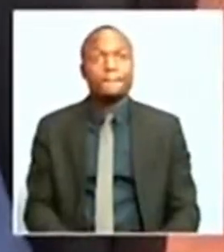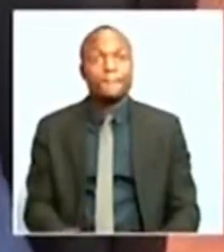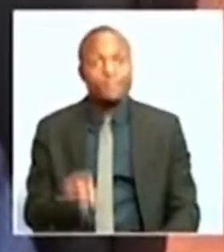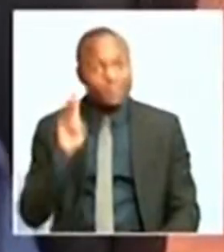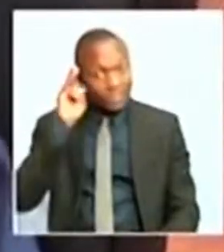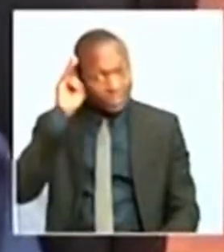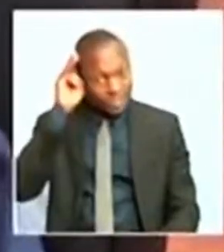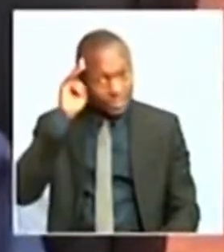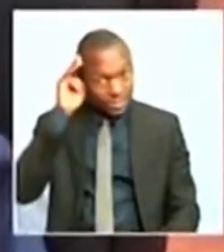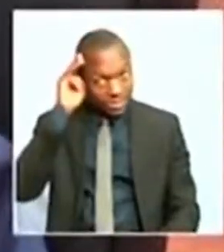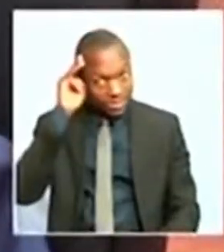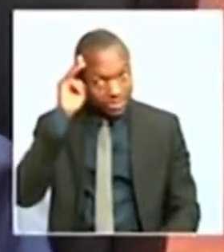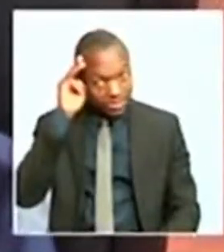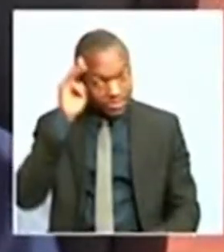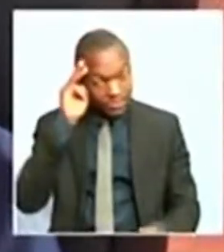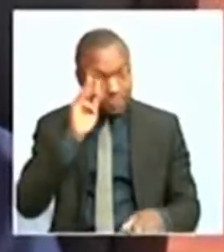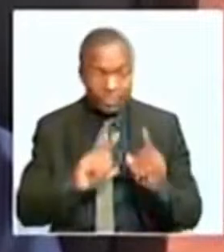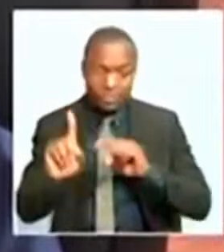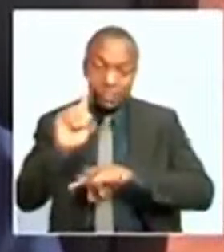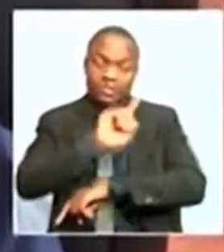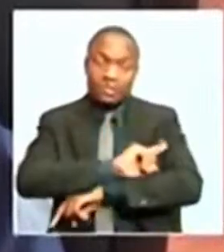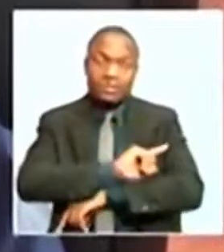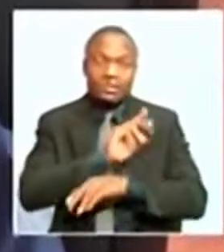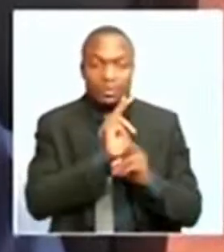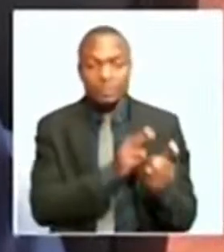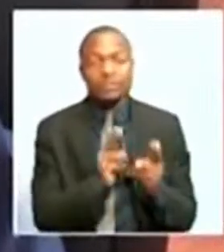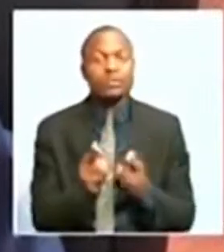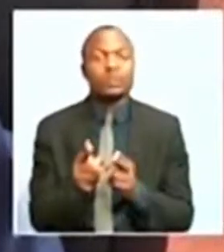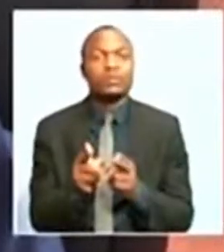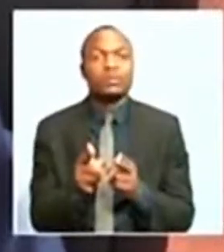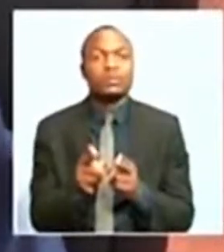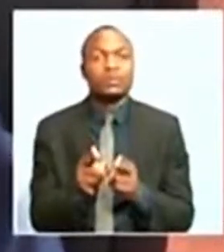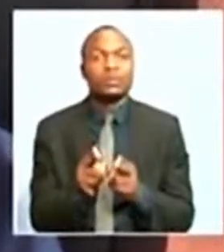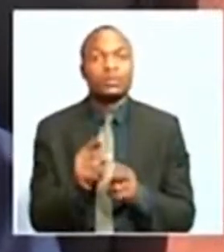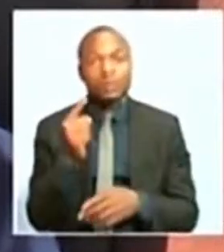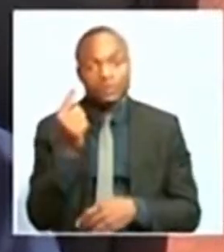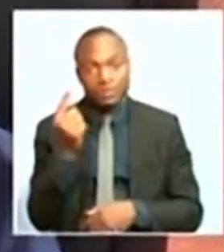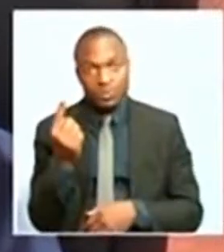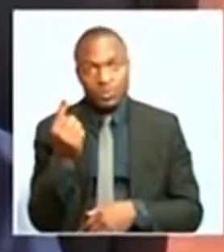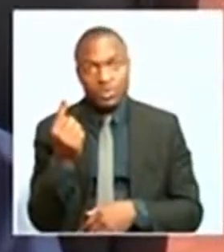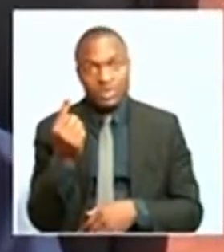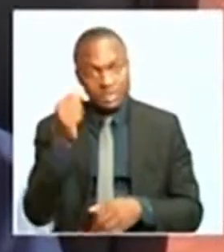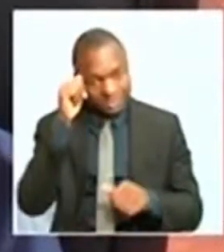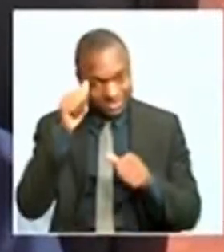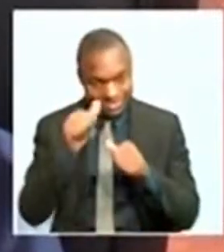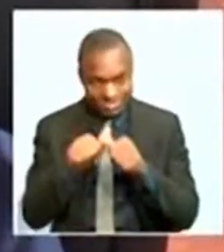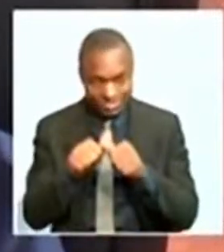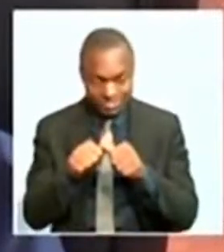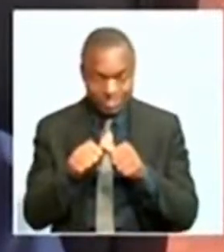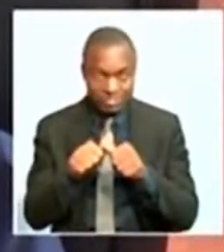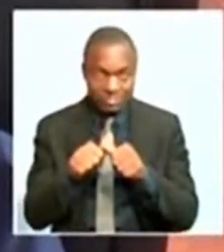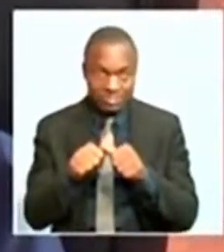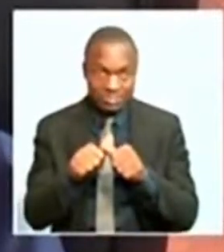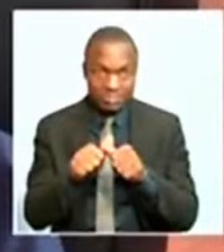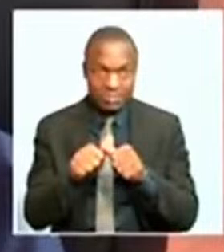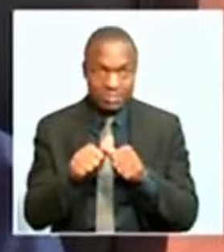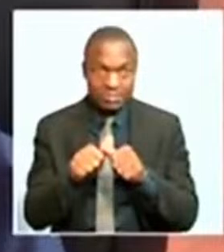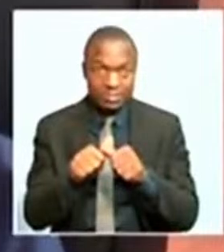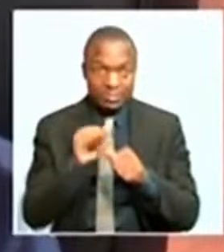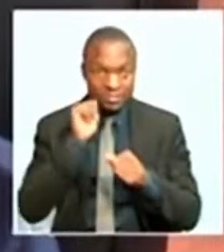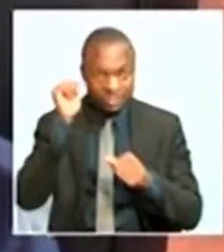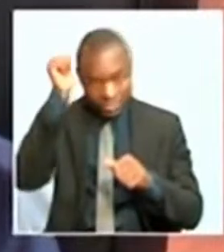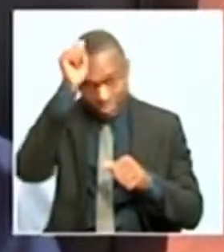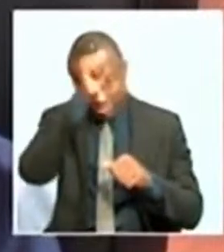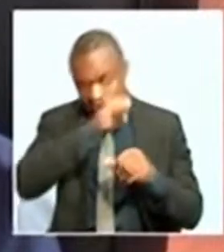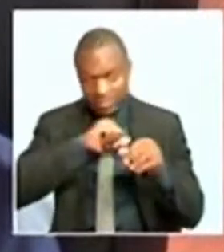ministry today is actually responding to only one treaty, which is the African